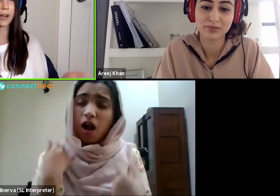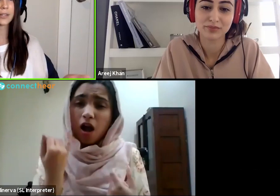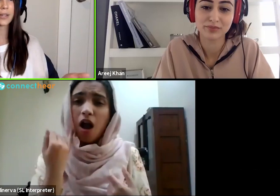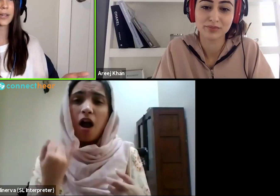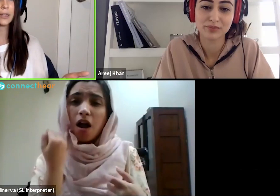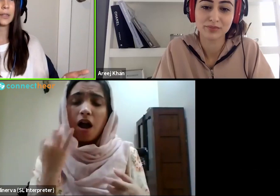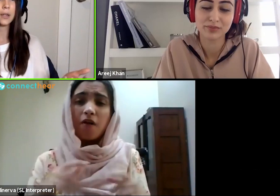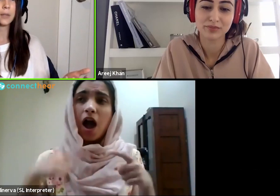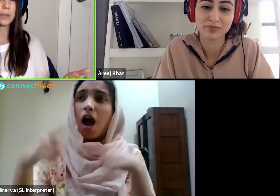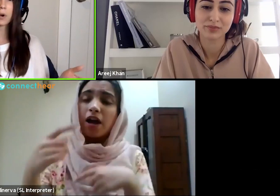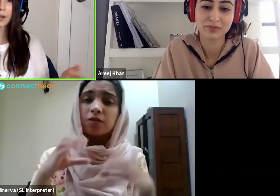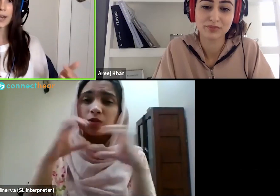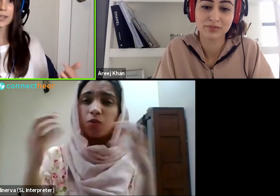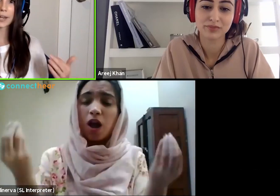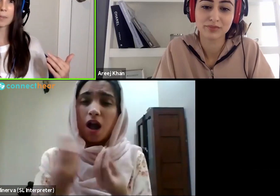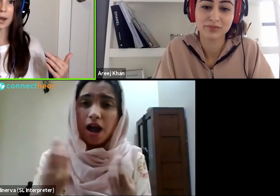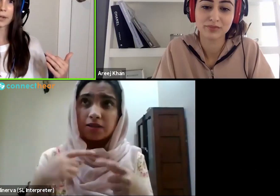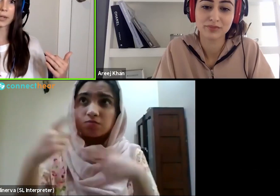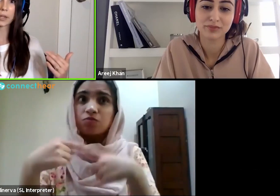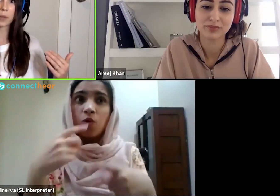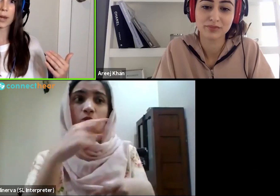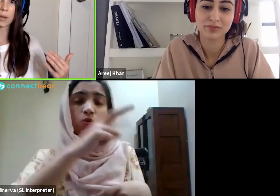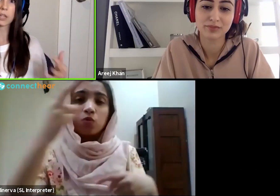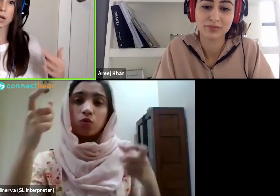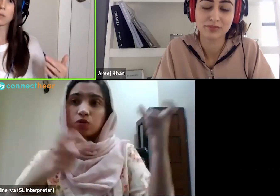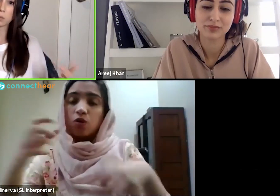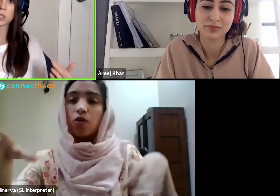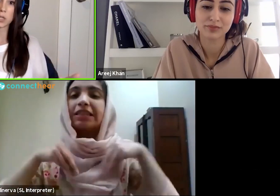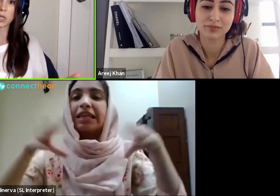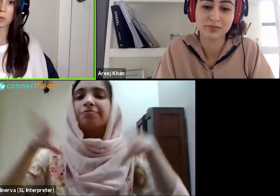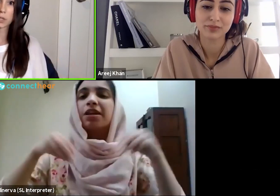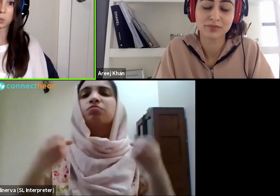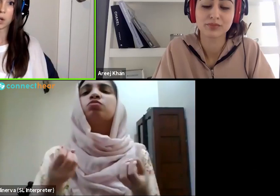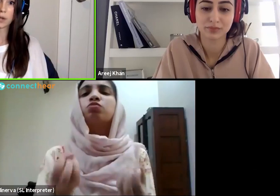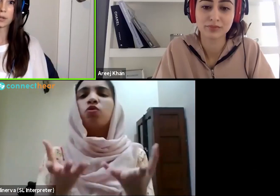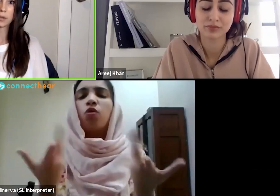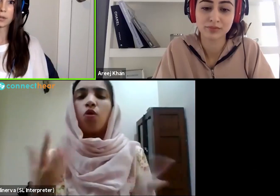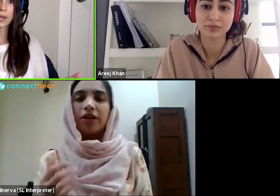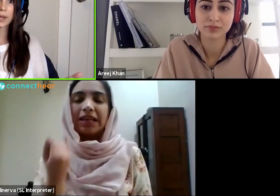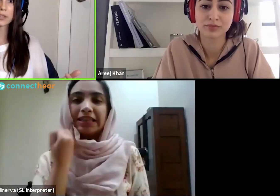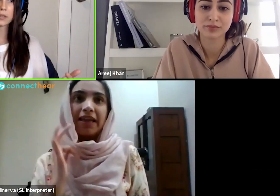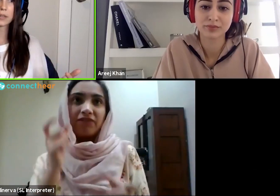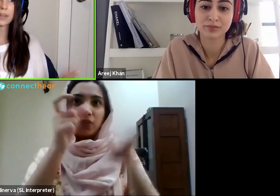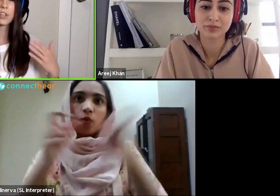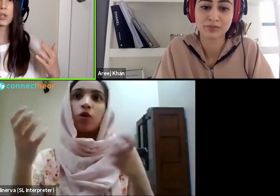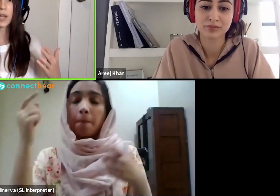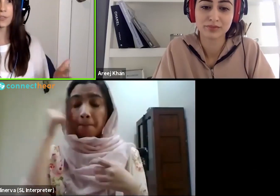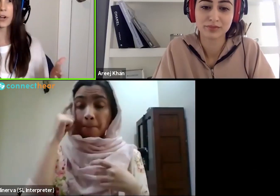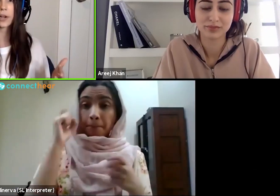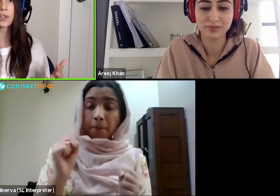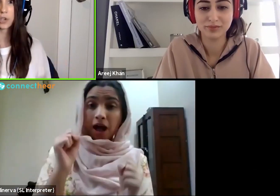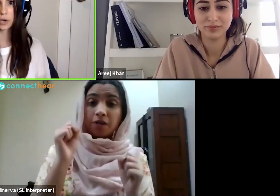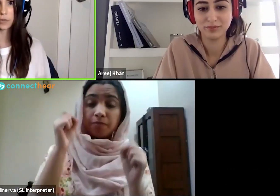And honestly, people are kind of taken aback in a good way when you tell them what you need and what you want, because they view you